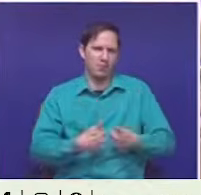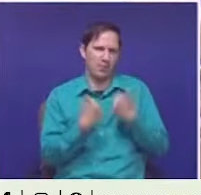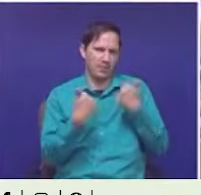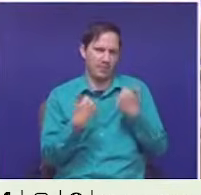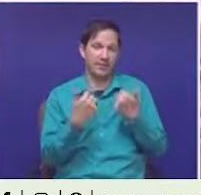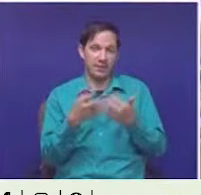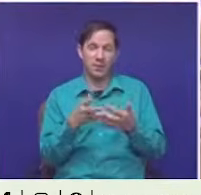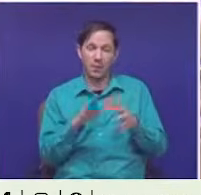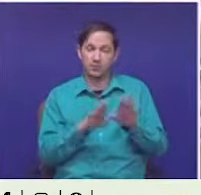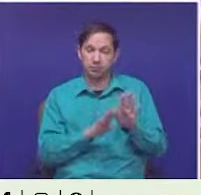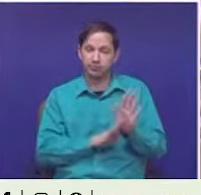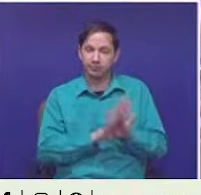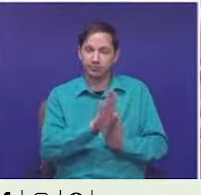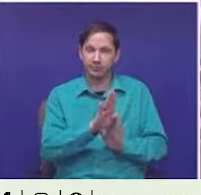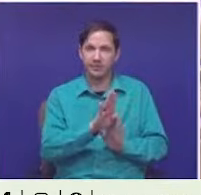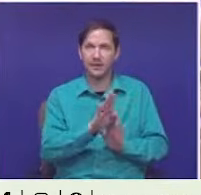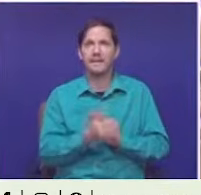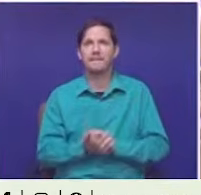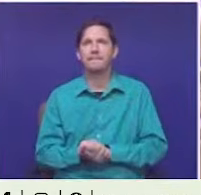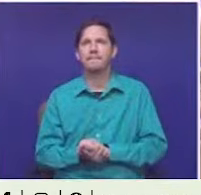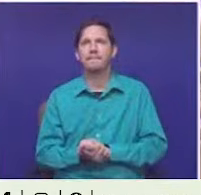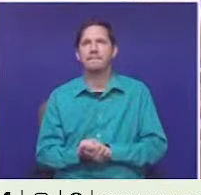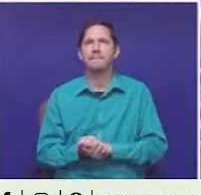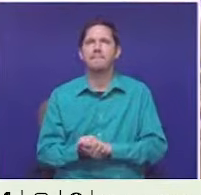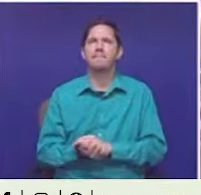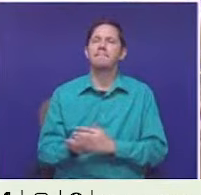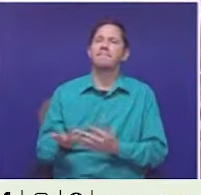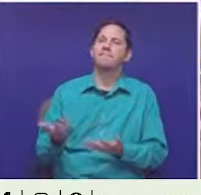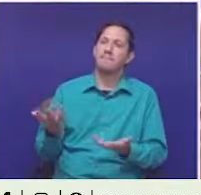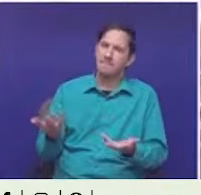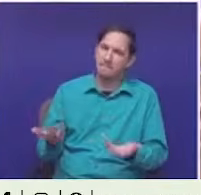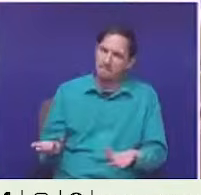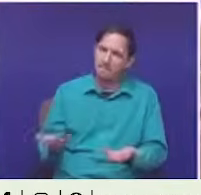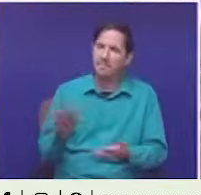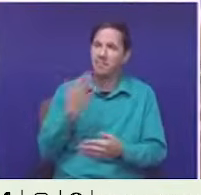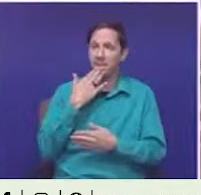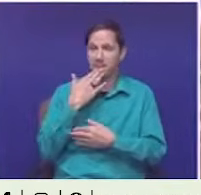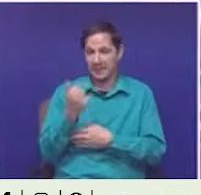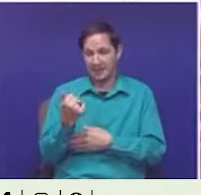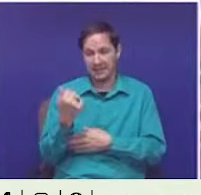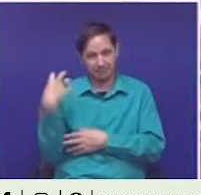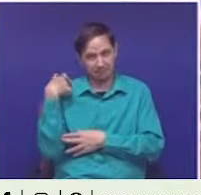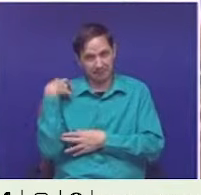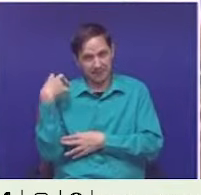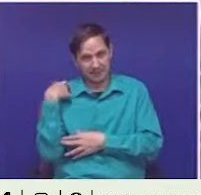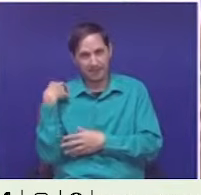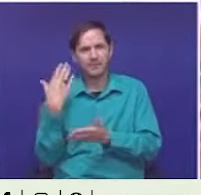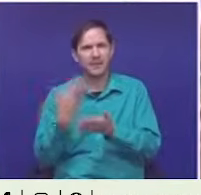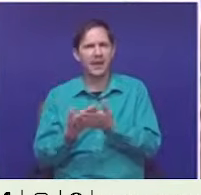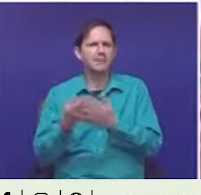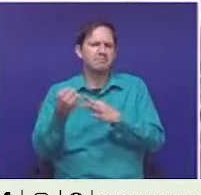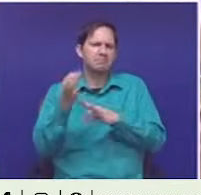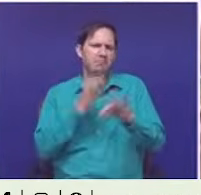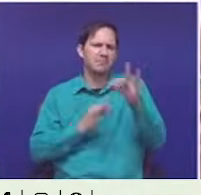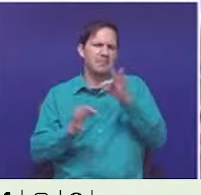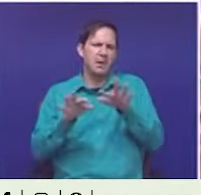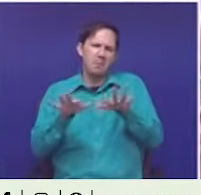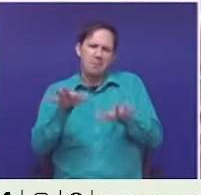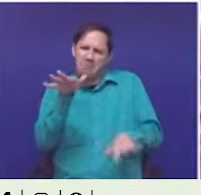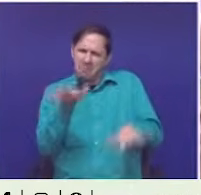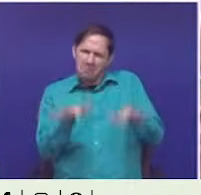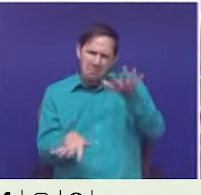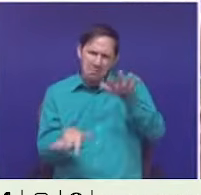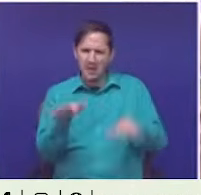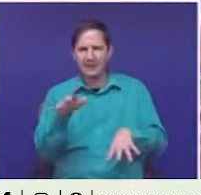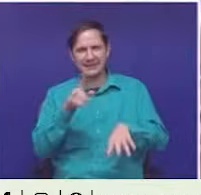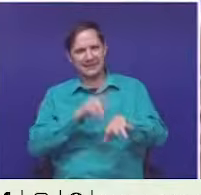in the right direction. In that light, Honourable Minister, could you indicate the estimated timeline for when